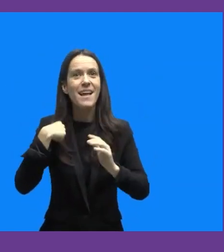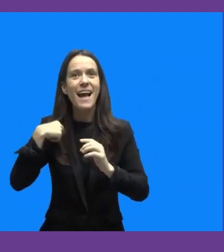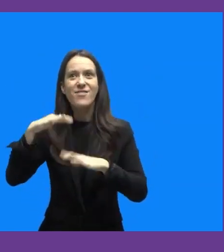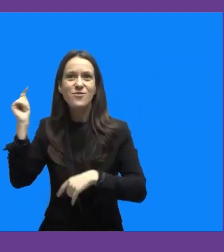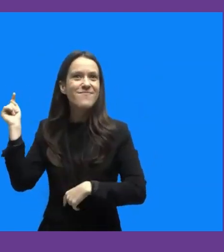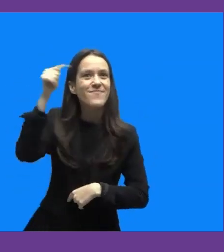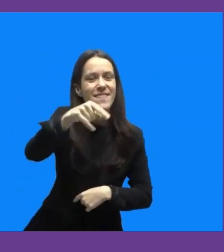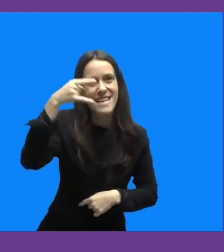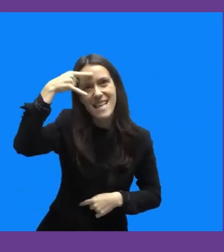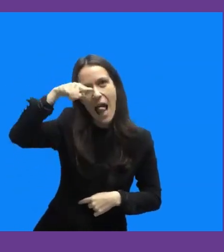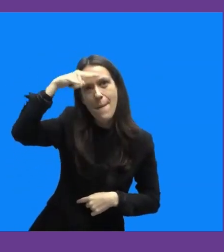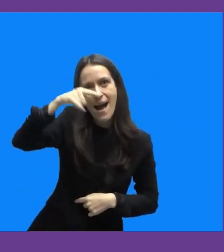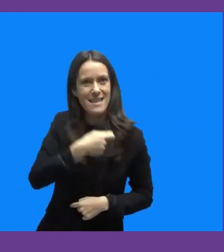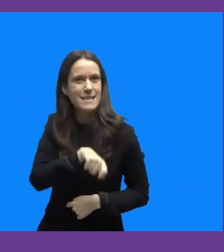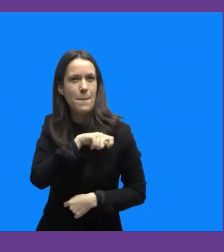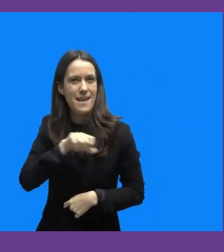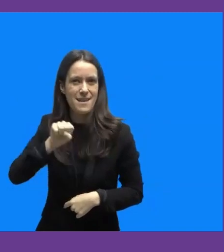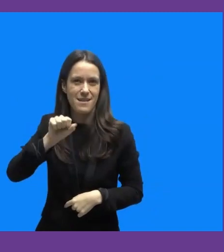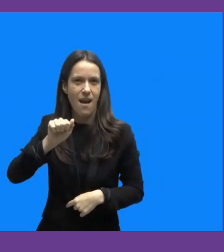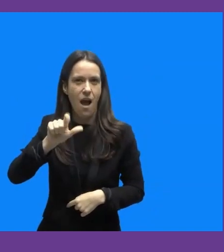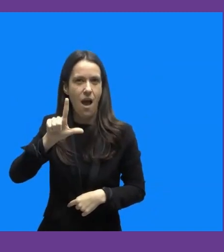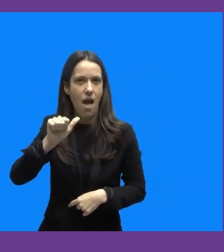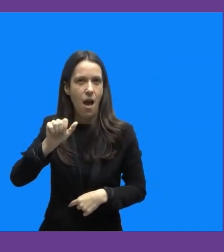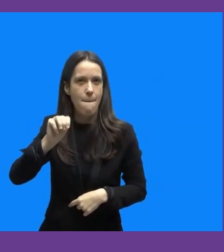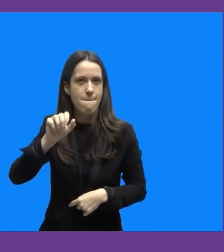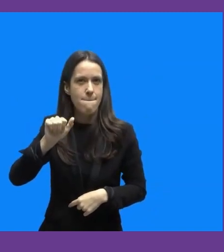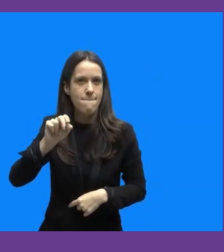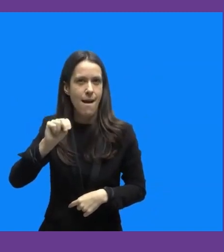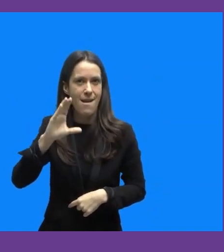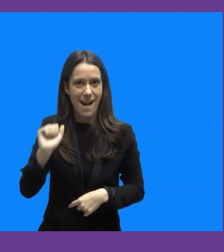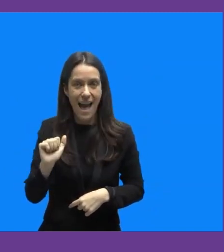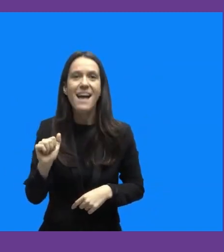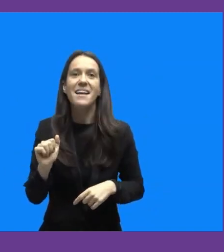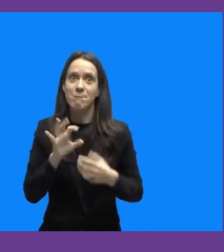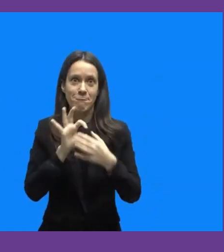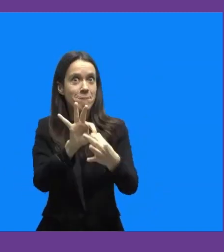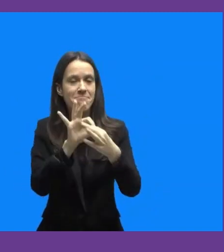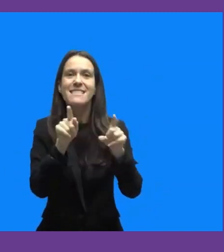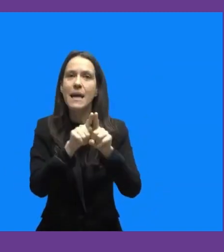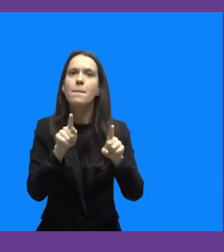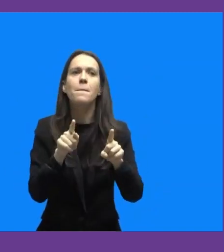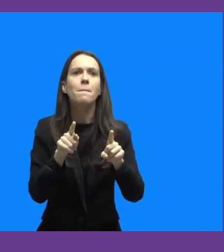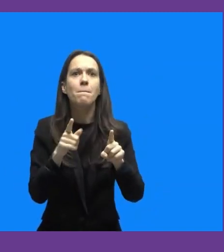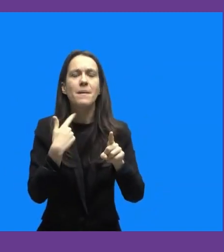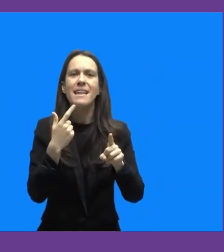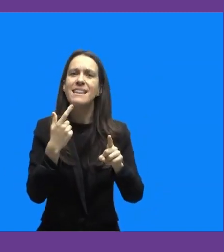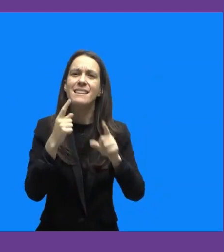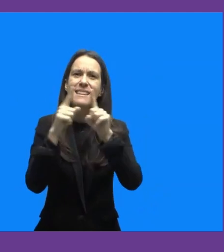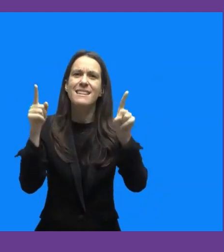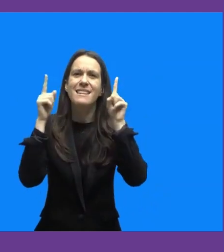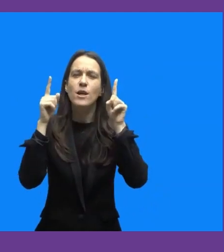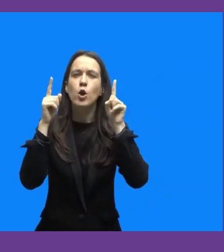very much. But I also linked up with Justina in the Disability Service in the University of Dansk. And